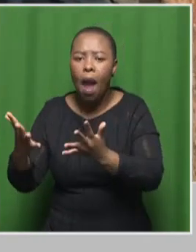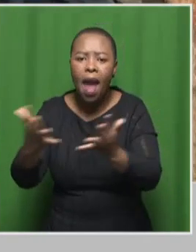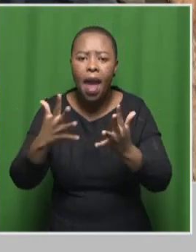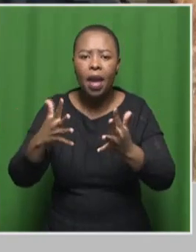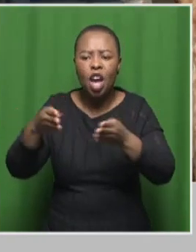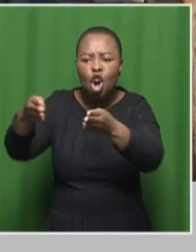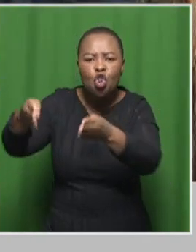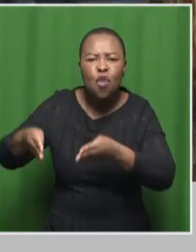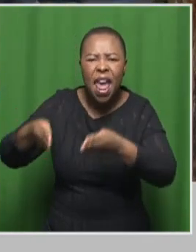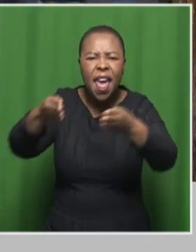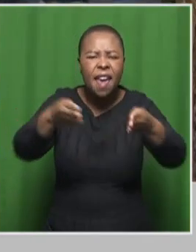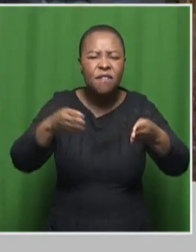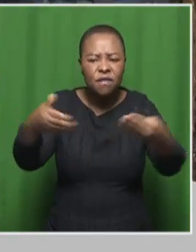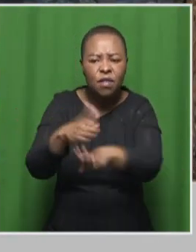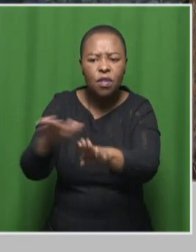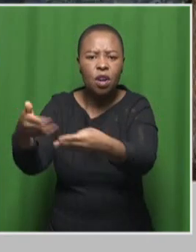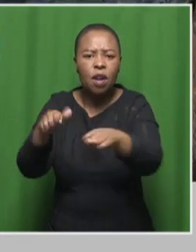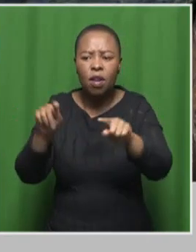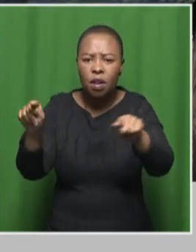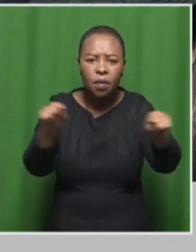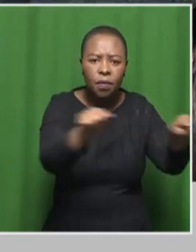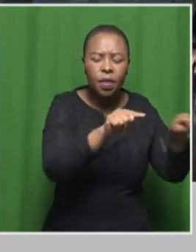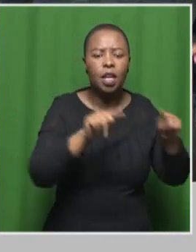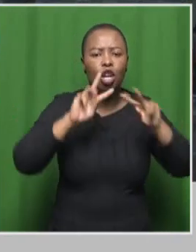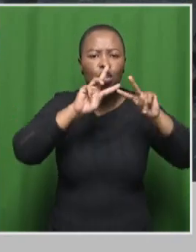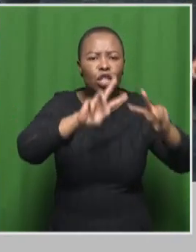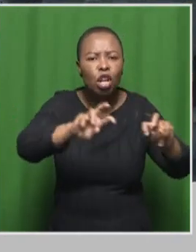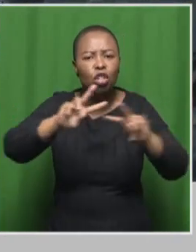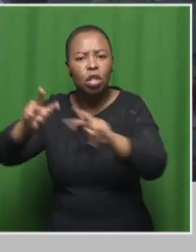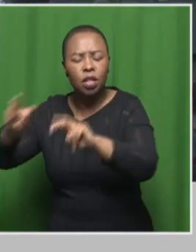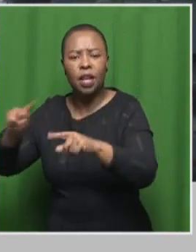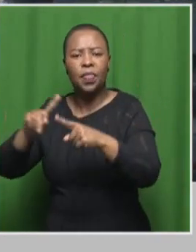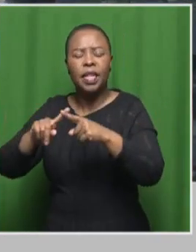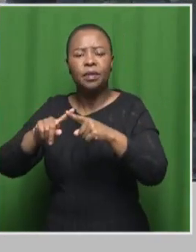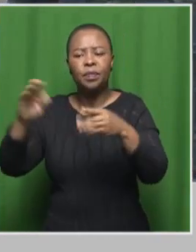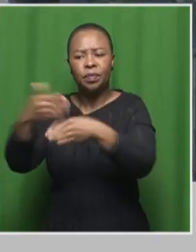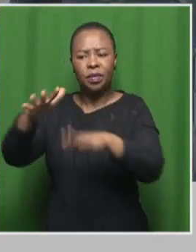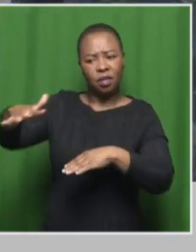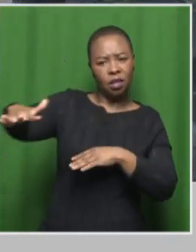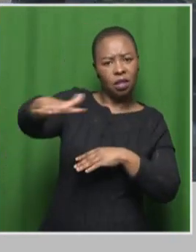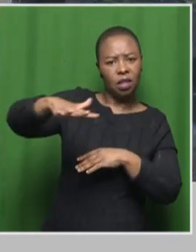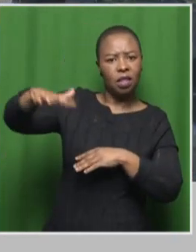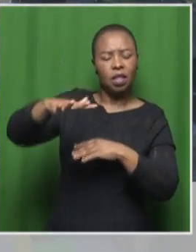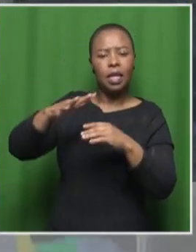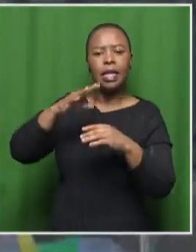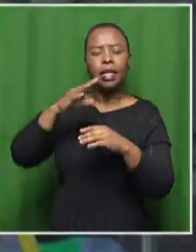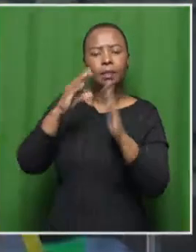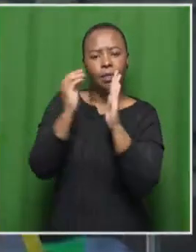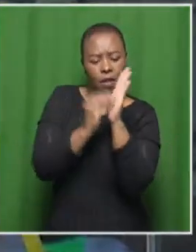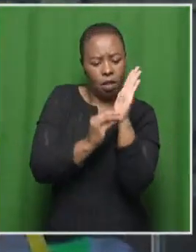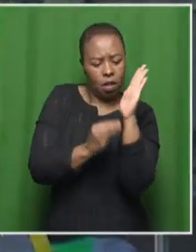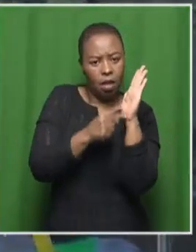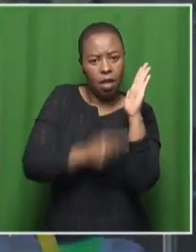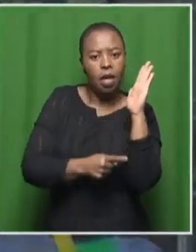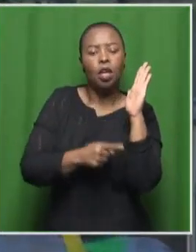doing all sorts of research, mapping graves, also looking at the cemetery records in all these countries so that they know exactly